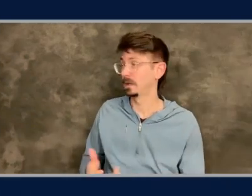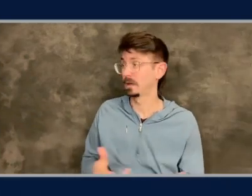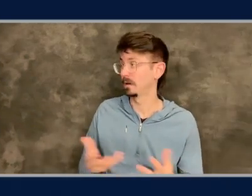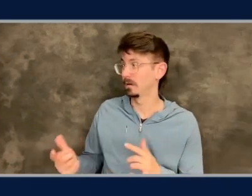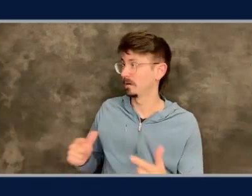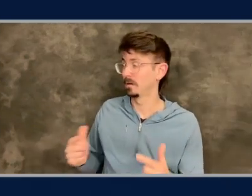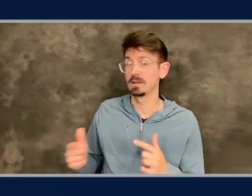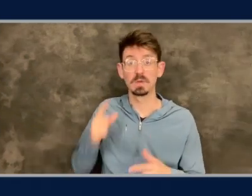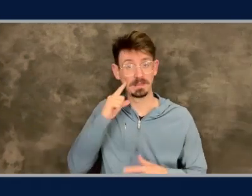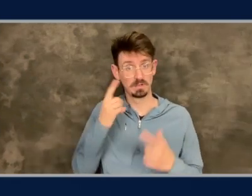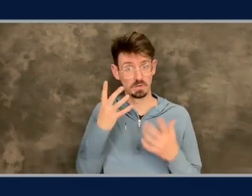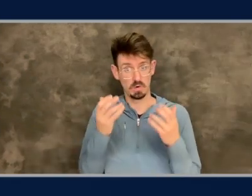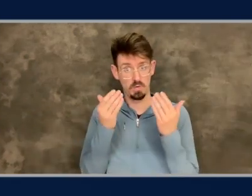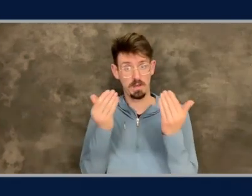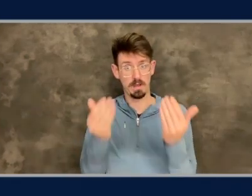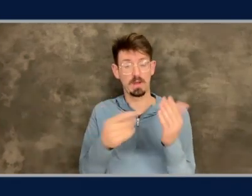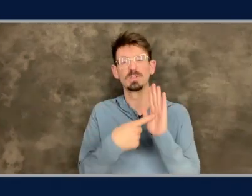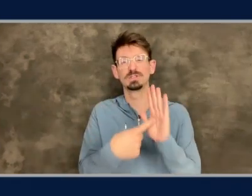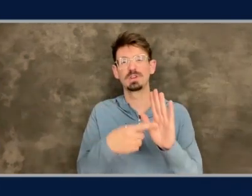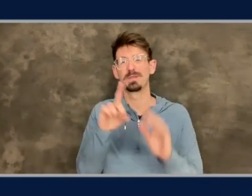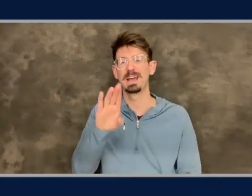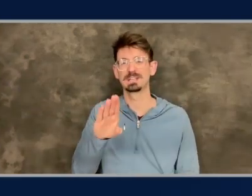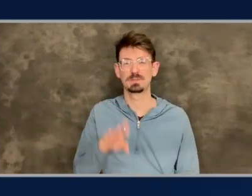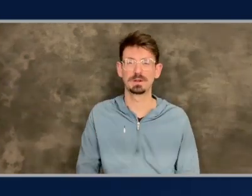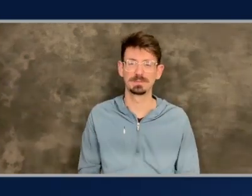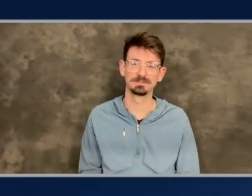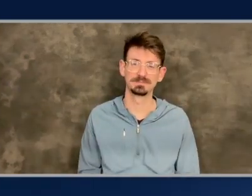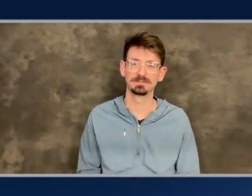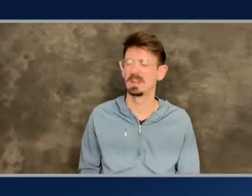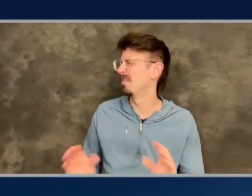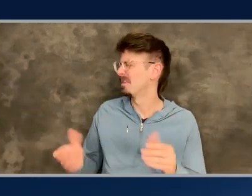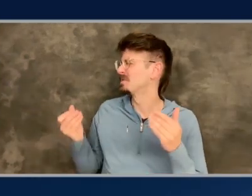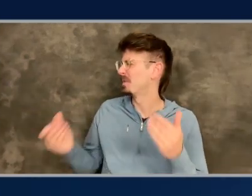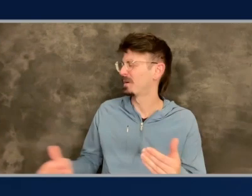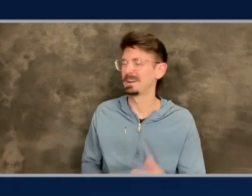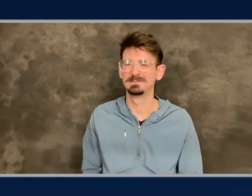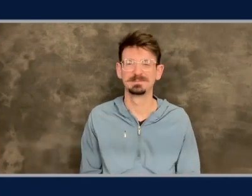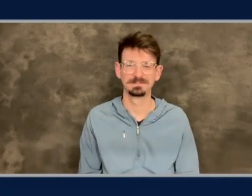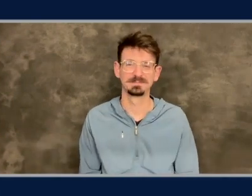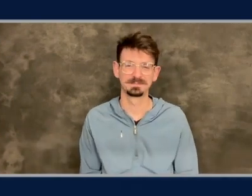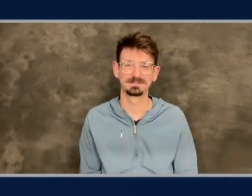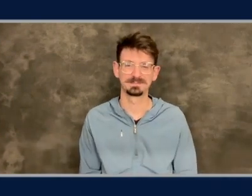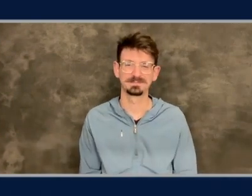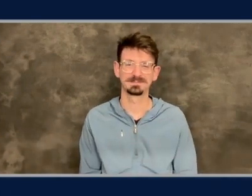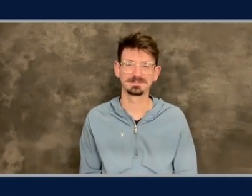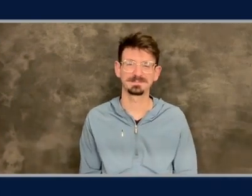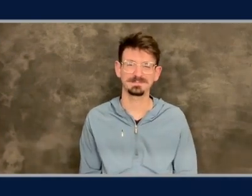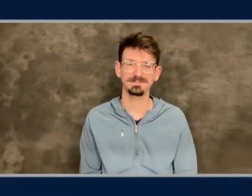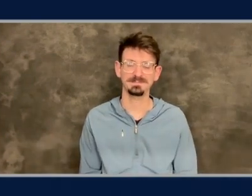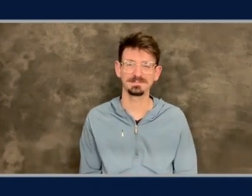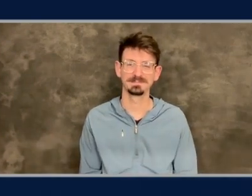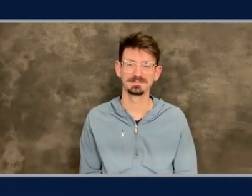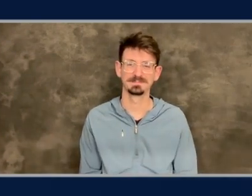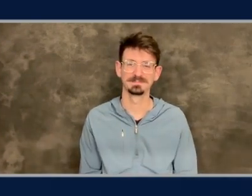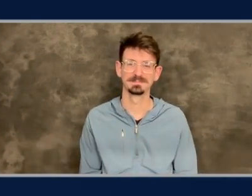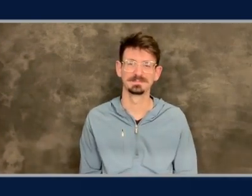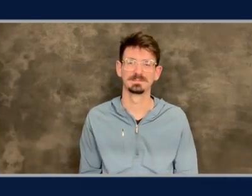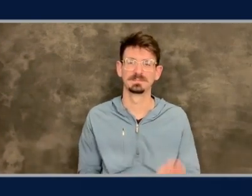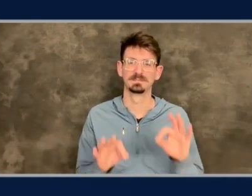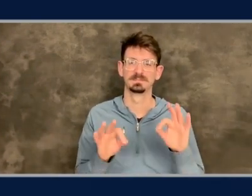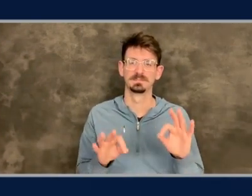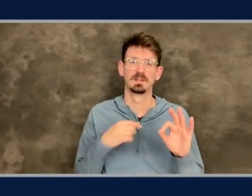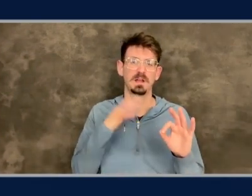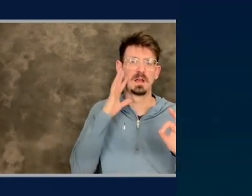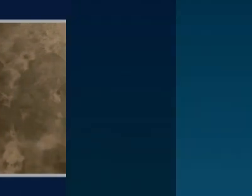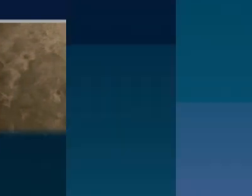show the dashboard. Let's do that. Let's do it. Yeah. Okay, cool. So yeah, I can walk everyone